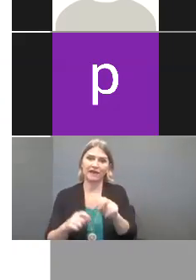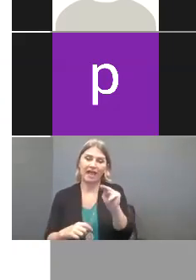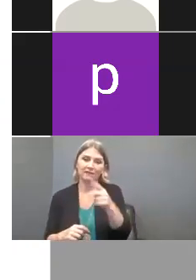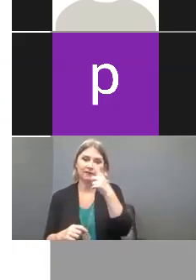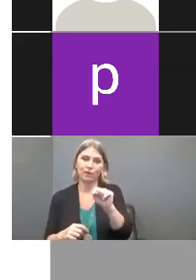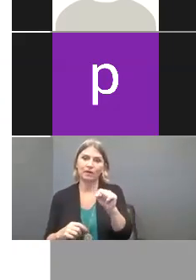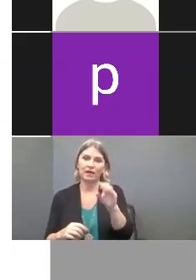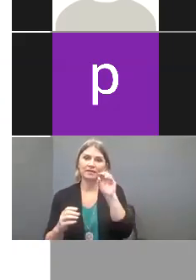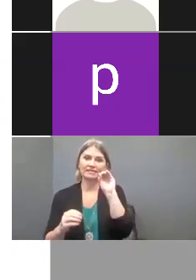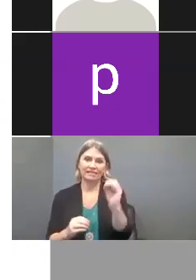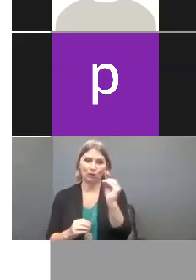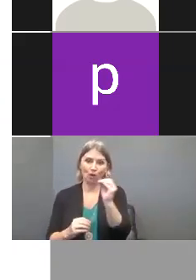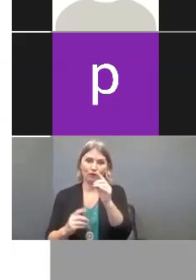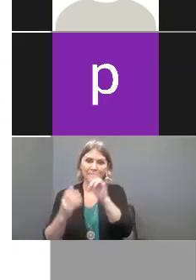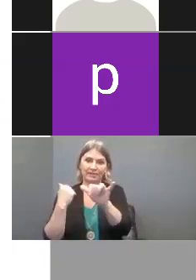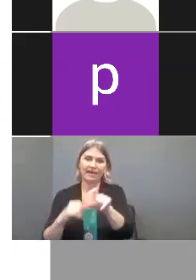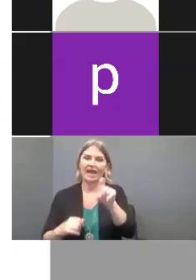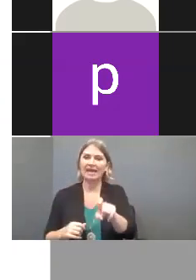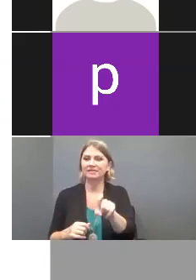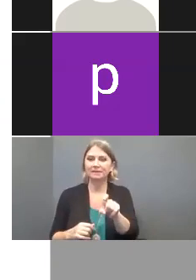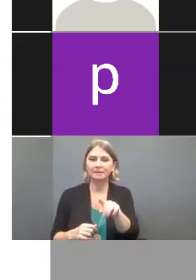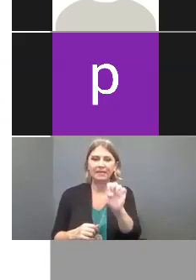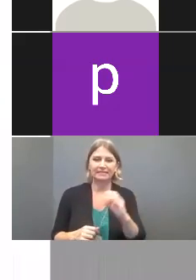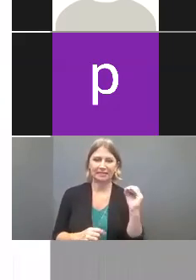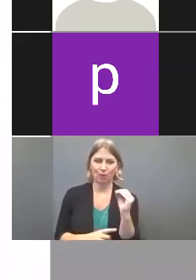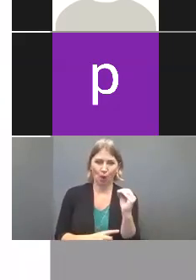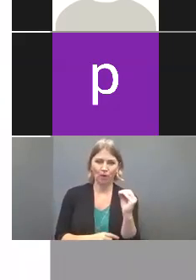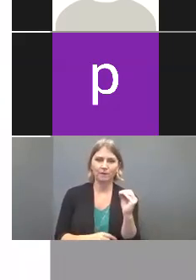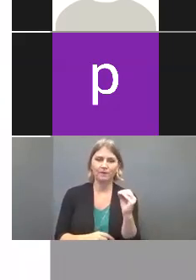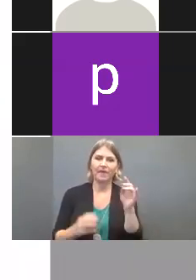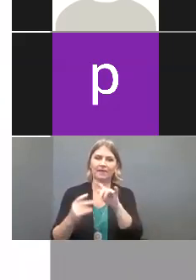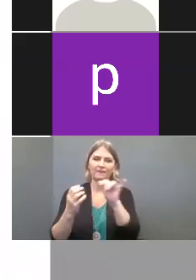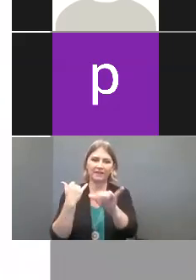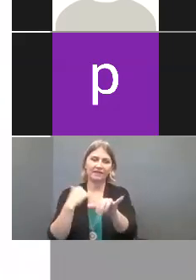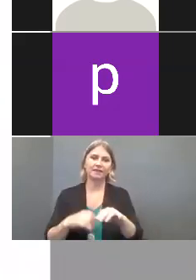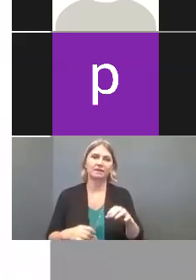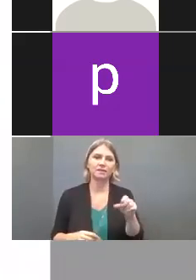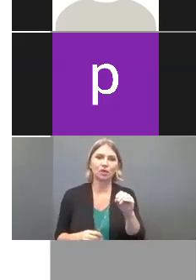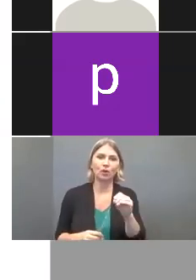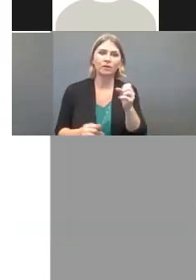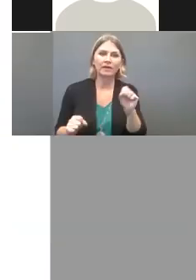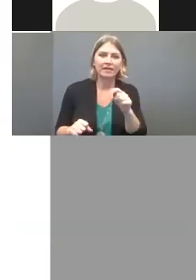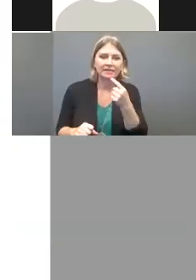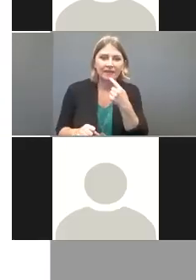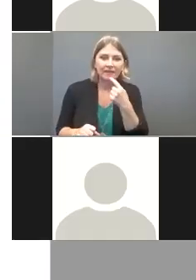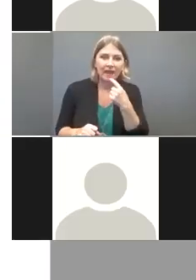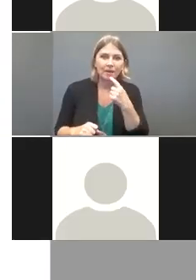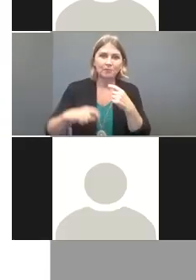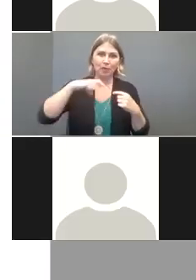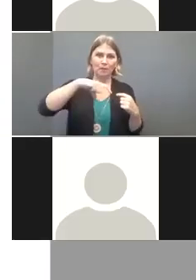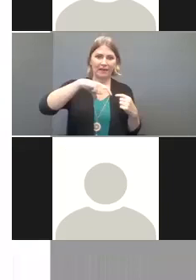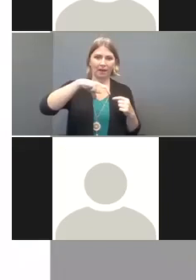tends to infinity, it has to be somewhat greater than 0, and infinity is greater than 0. So we can say that it is big omega of n.